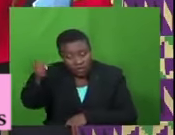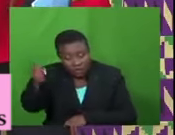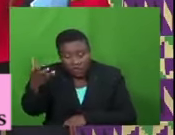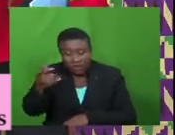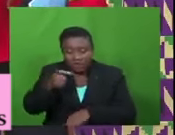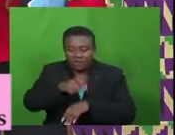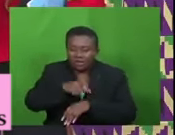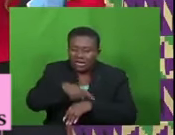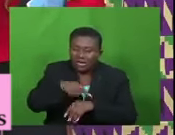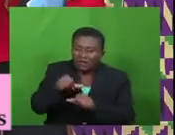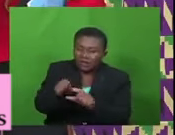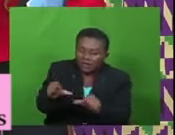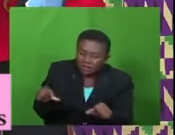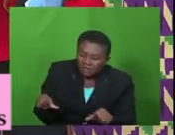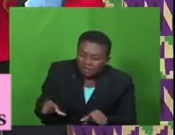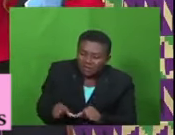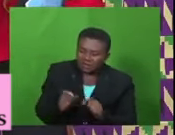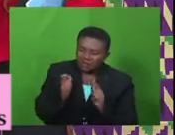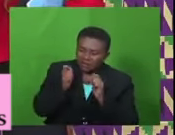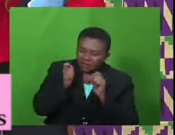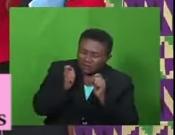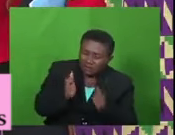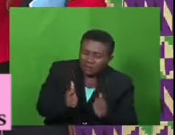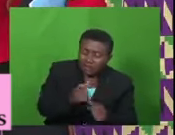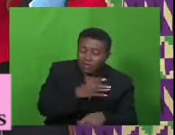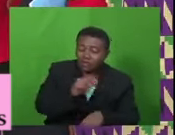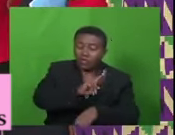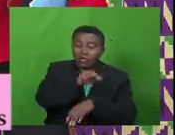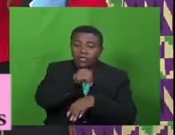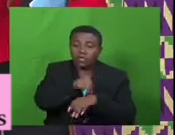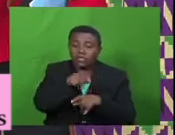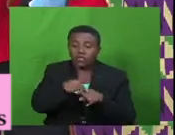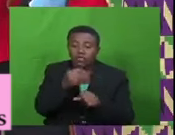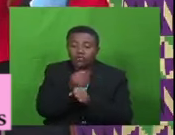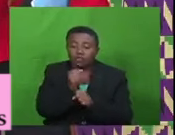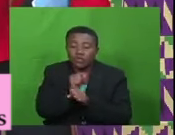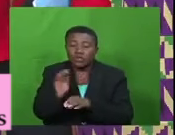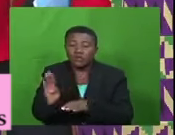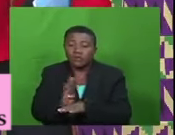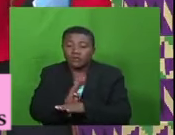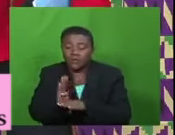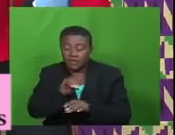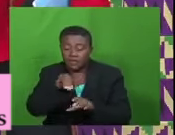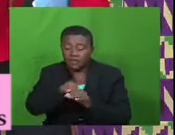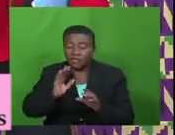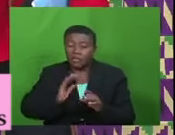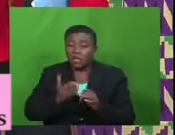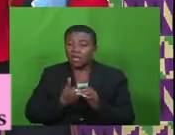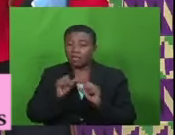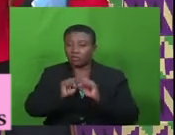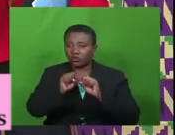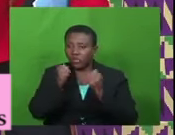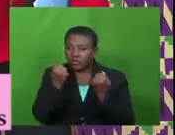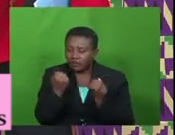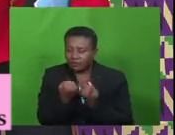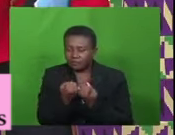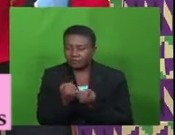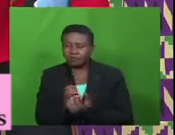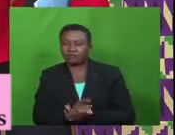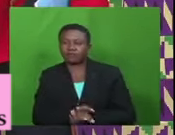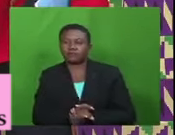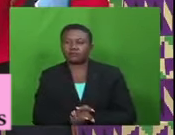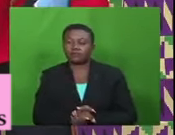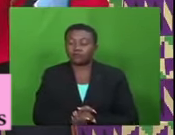space, speed, and nature of conducting business within our society, economy, and culture.